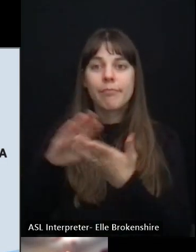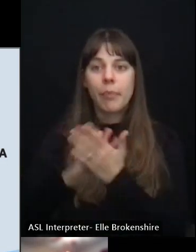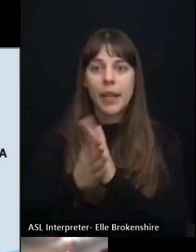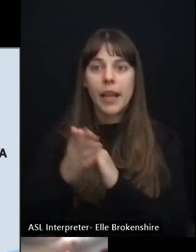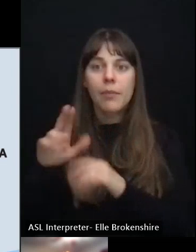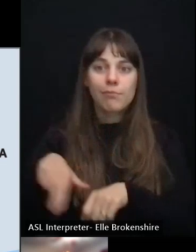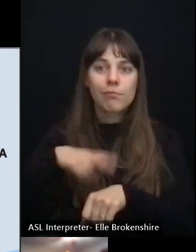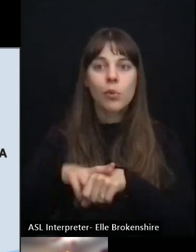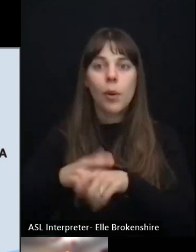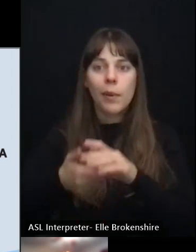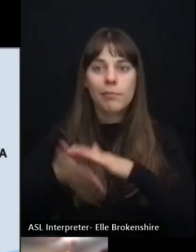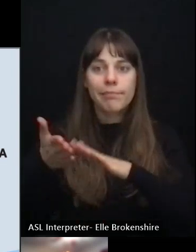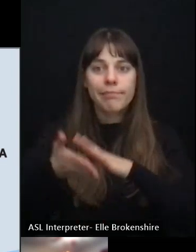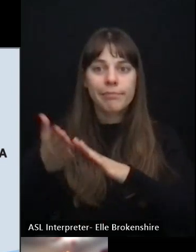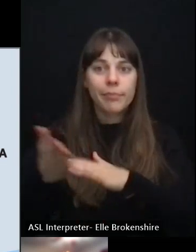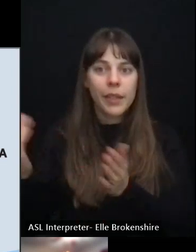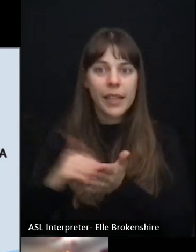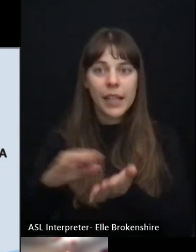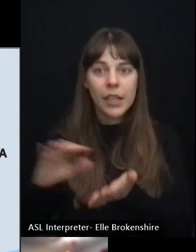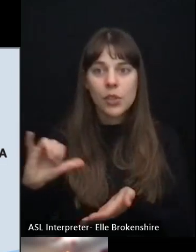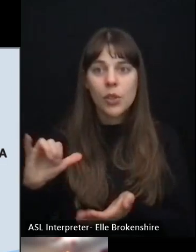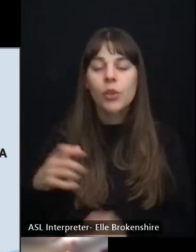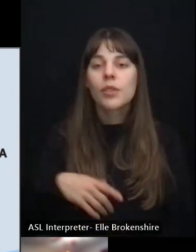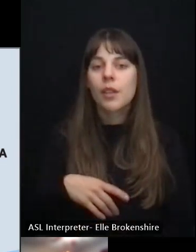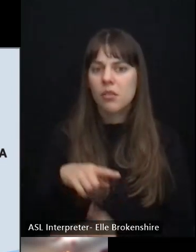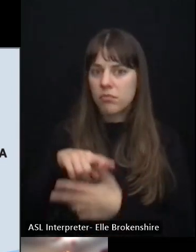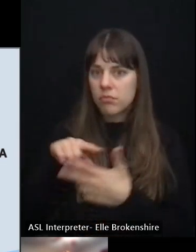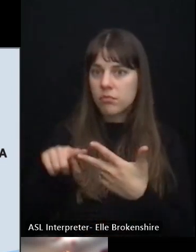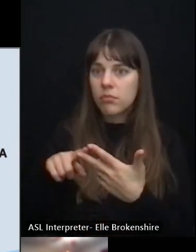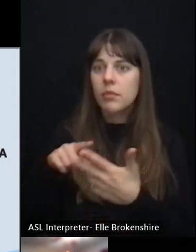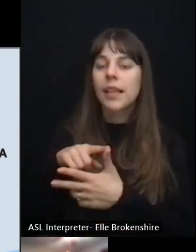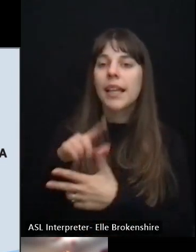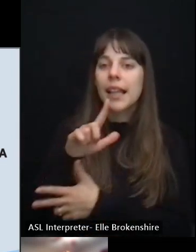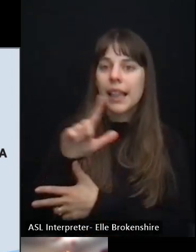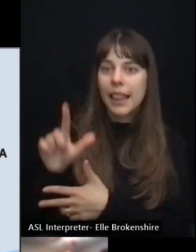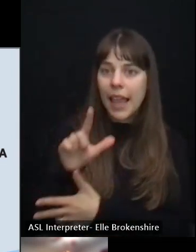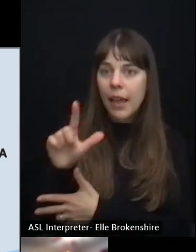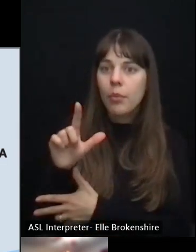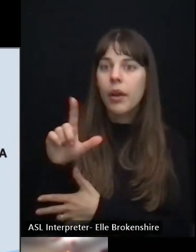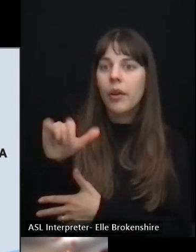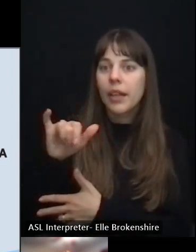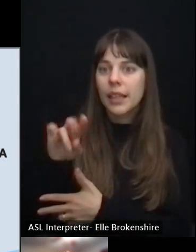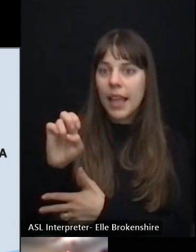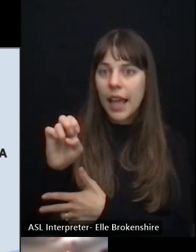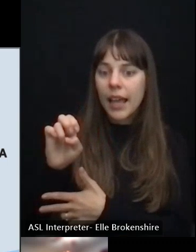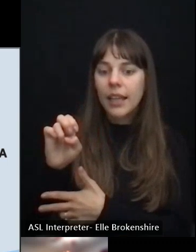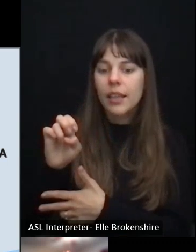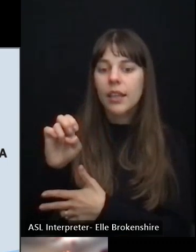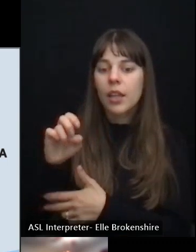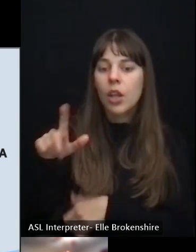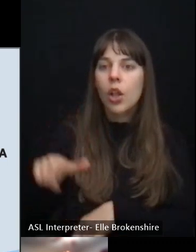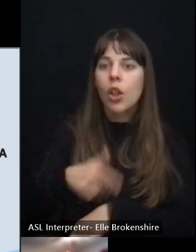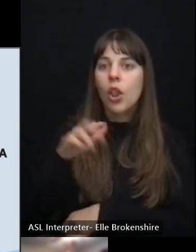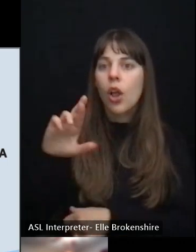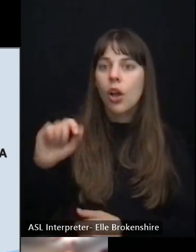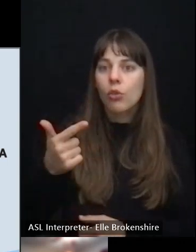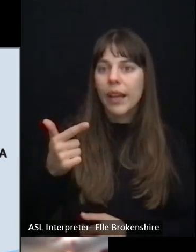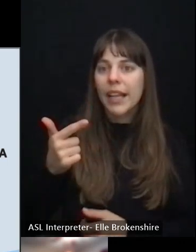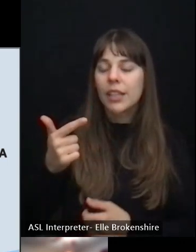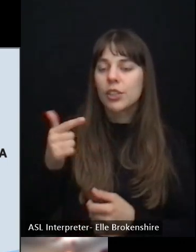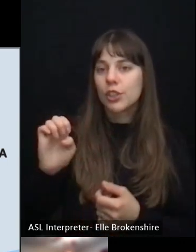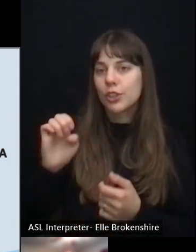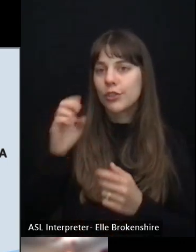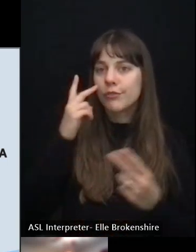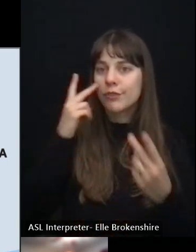were identified in our long range plan. So looking at the library line and its long-term, you know, long-range vision for how